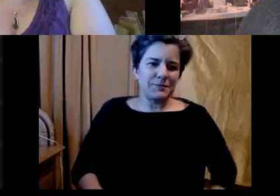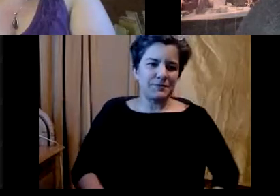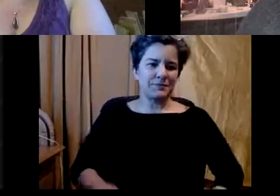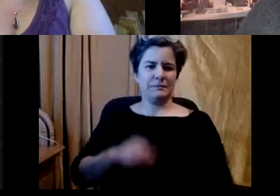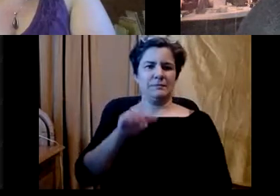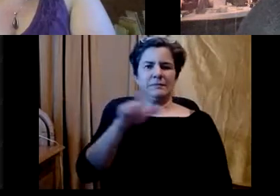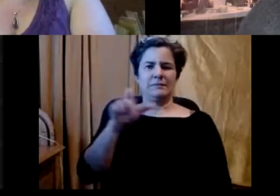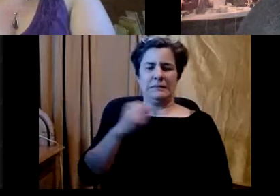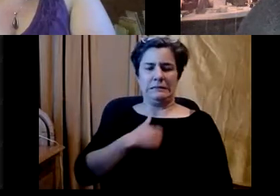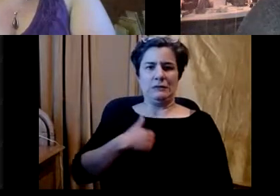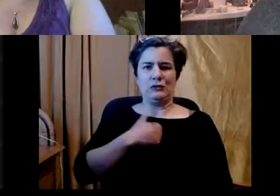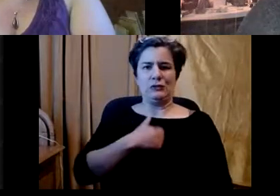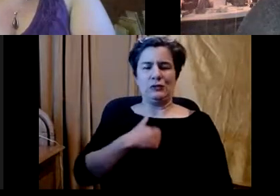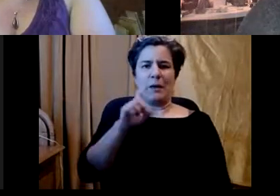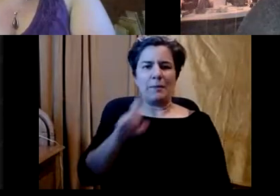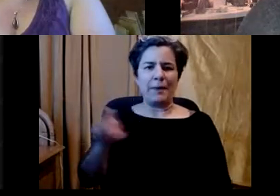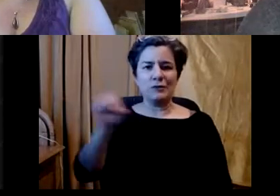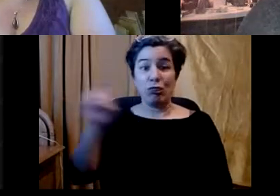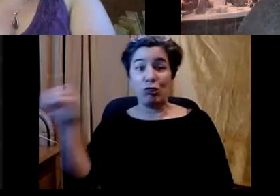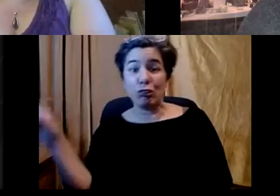corner of my screen.